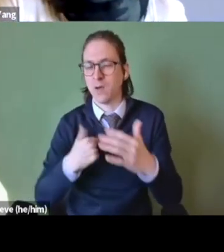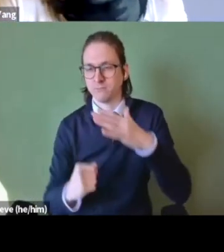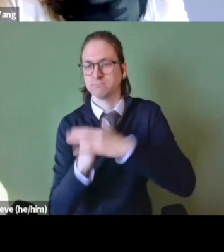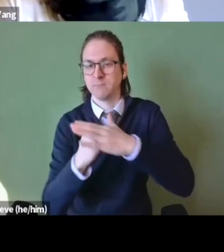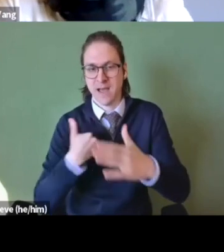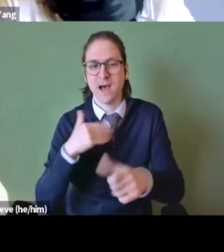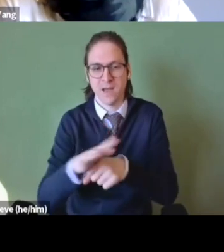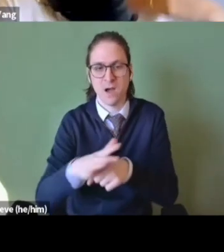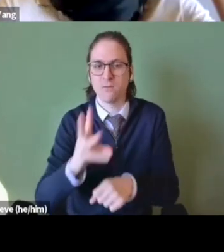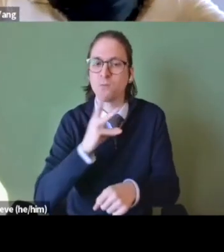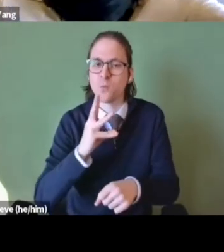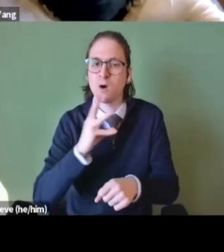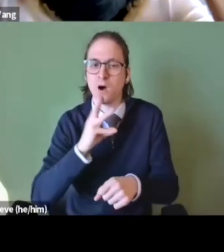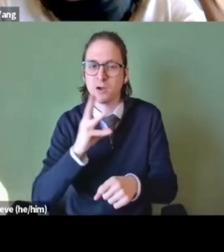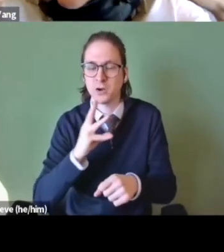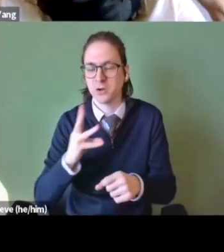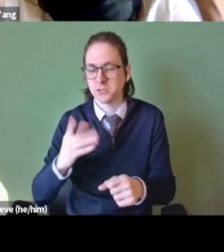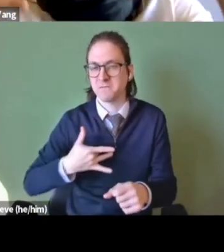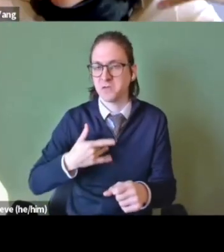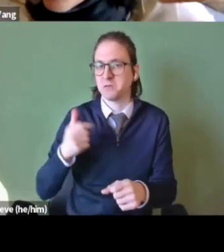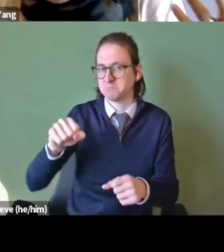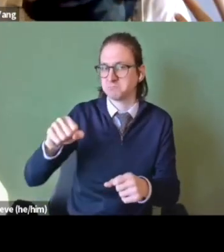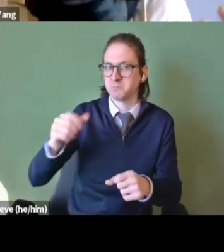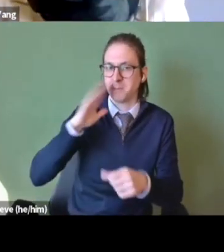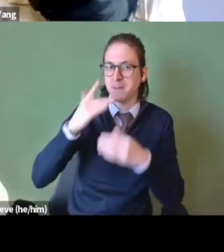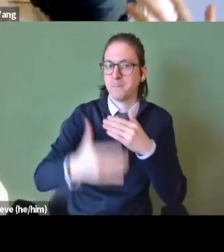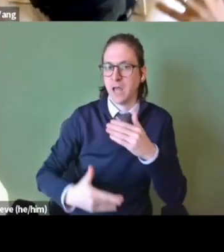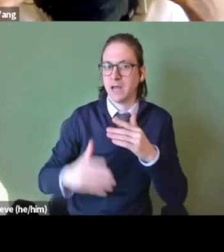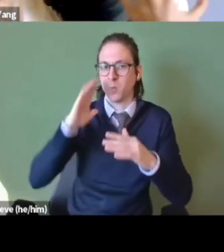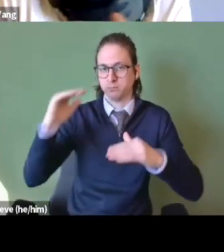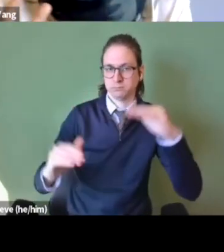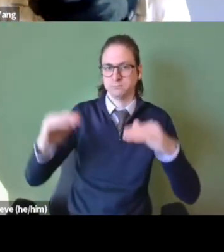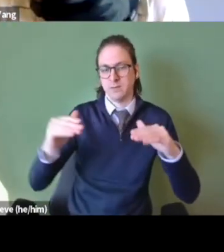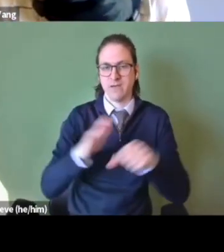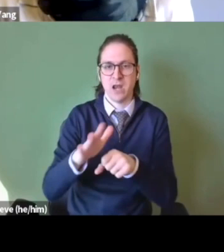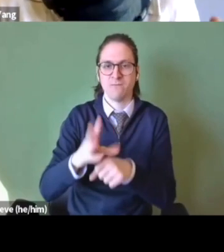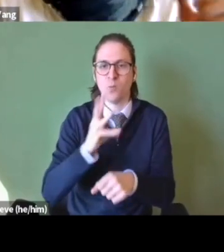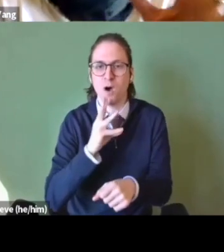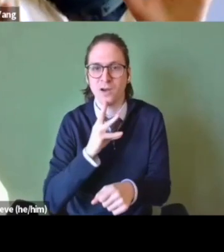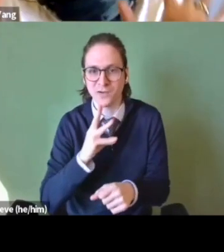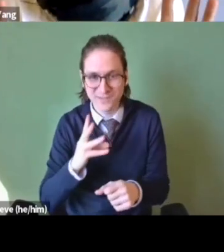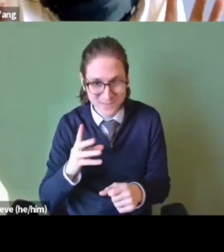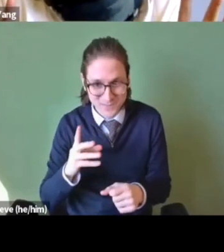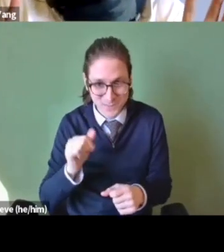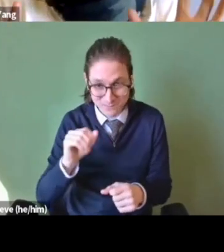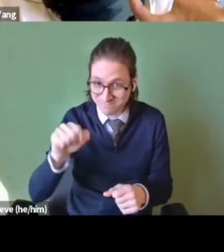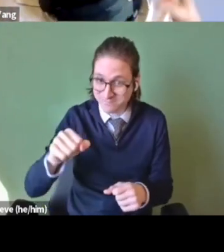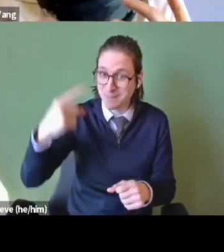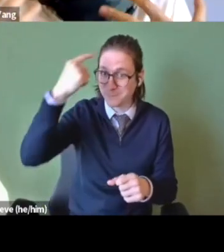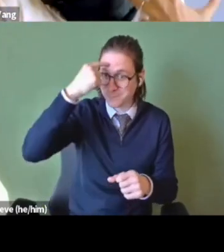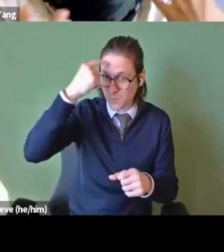blood concentration over time. And so your brain is calculating these appetitive and